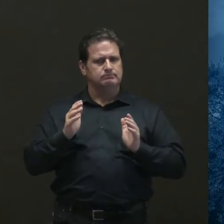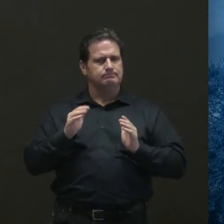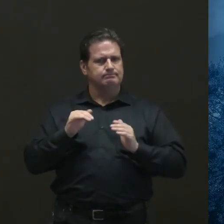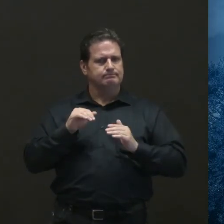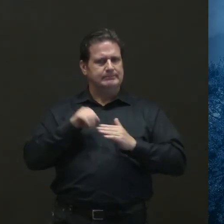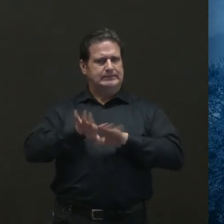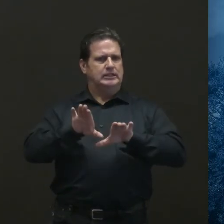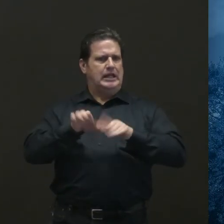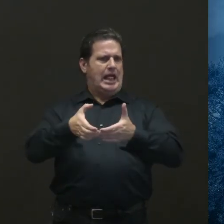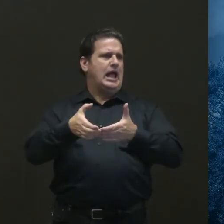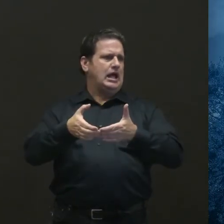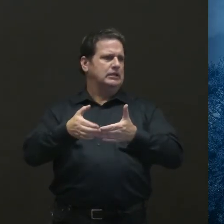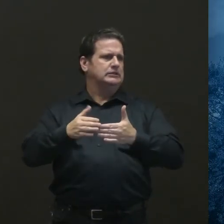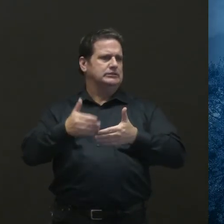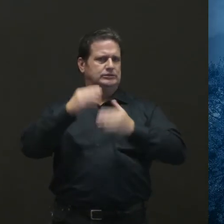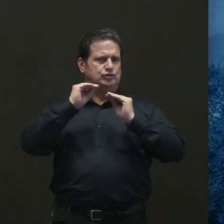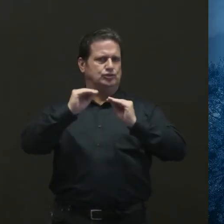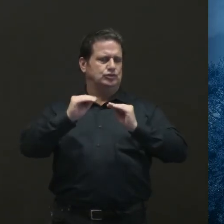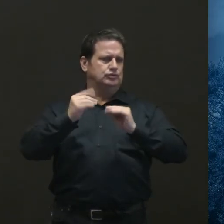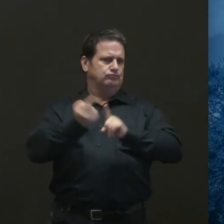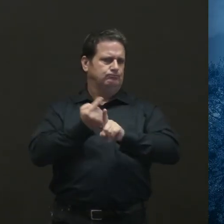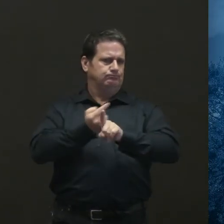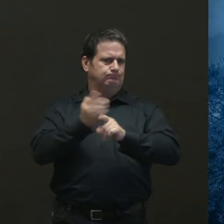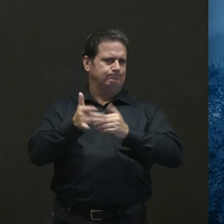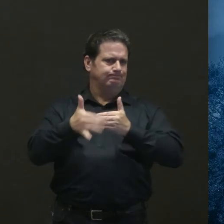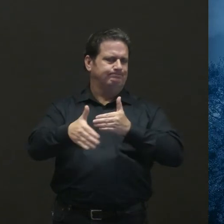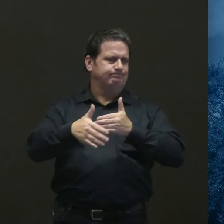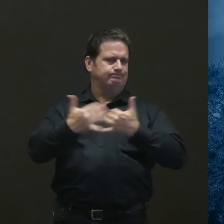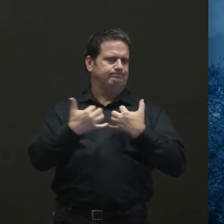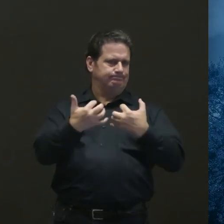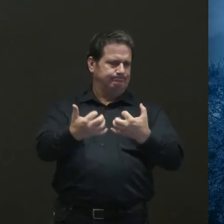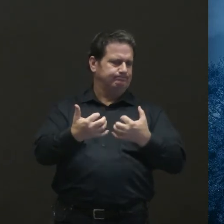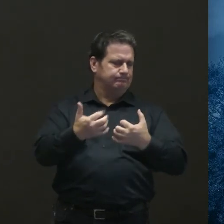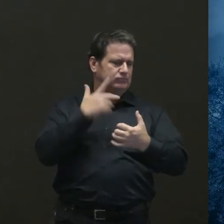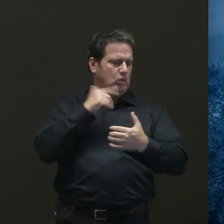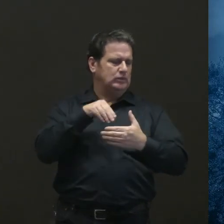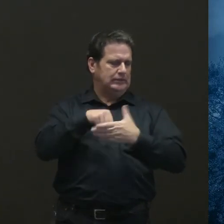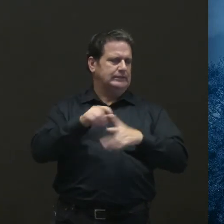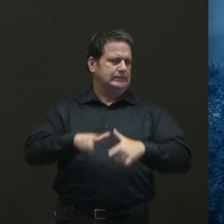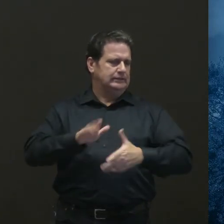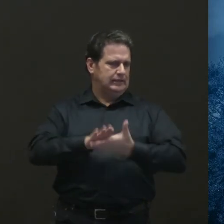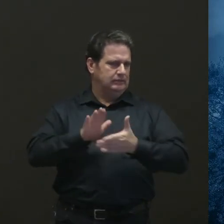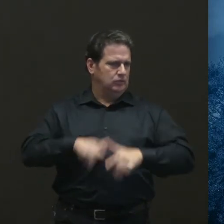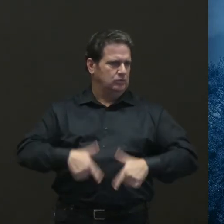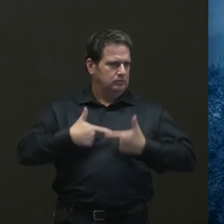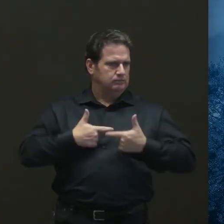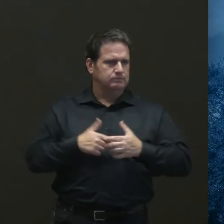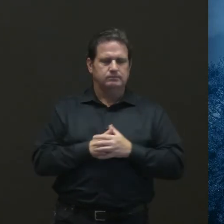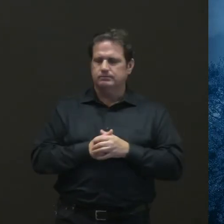in classrooms in front of teachers for in-person instruction.